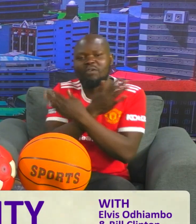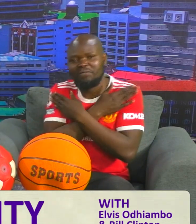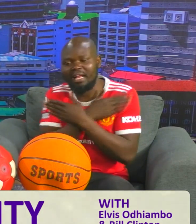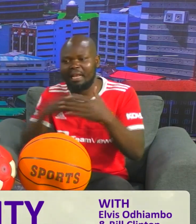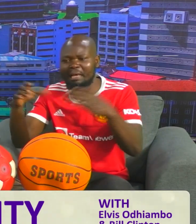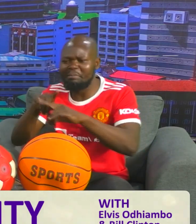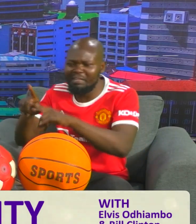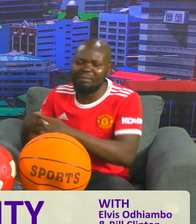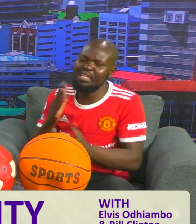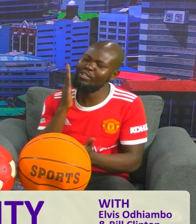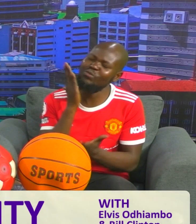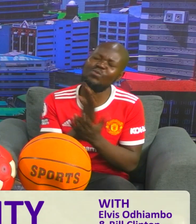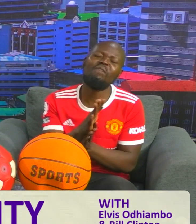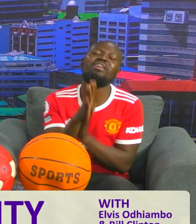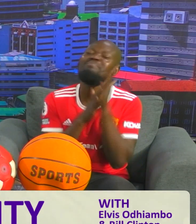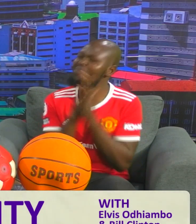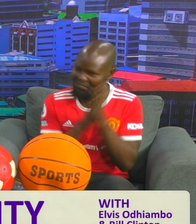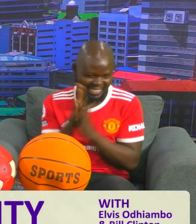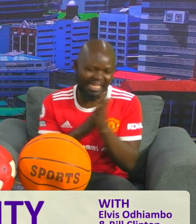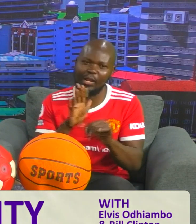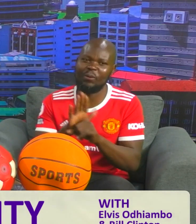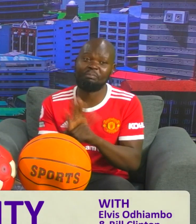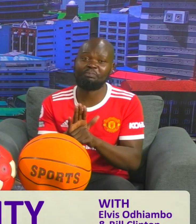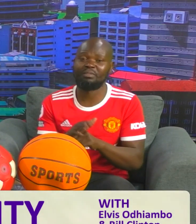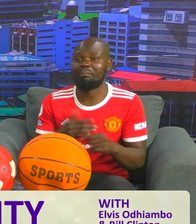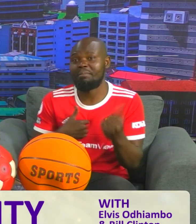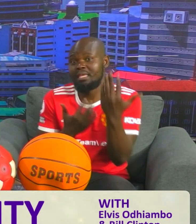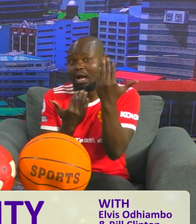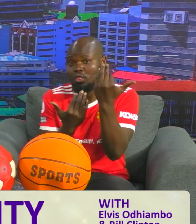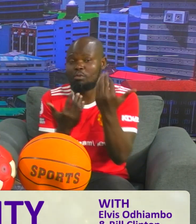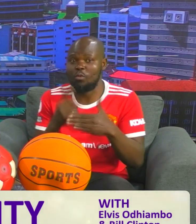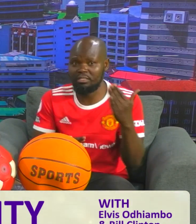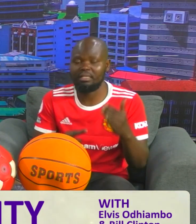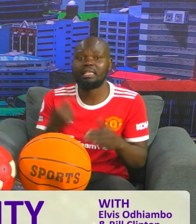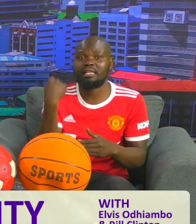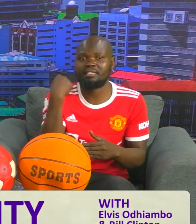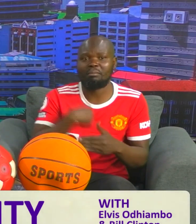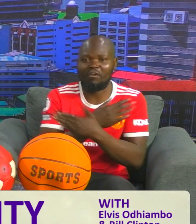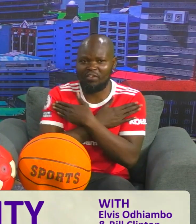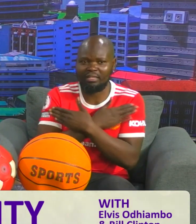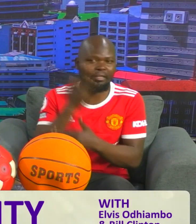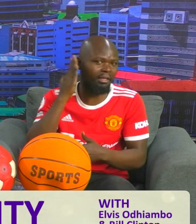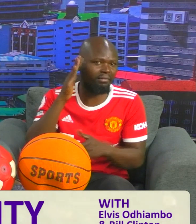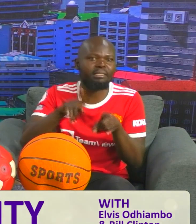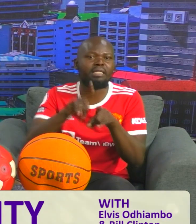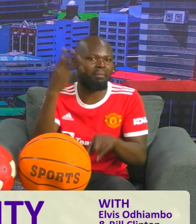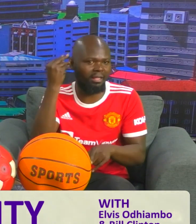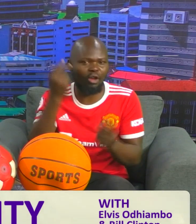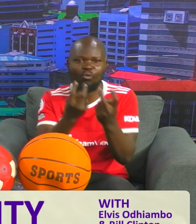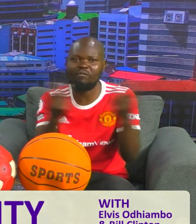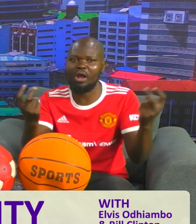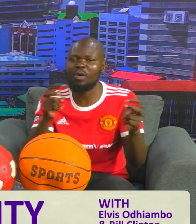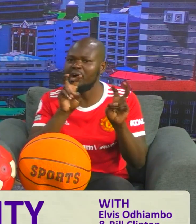Right. local, the transfer market, and all the pre-season friendlies that we have been taking place. So,